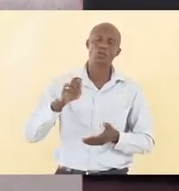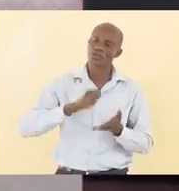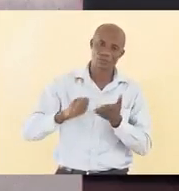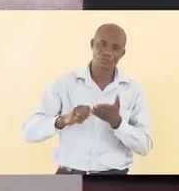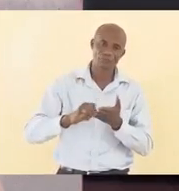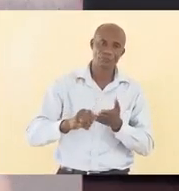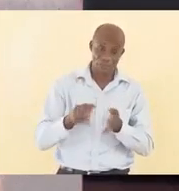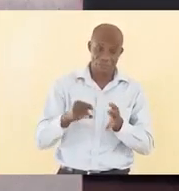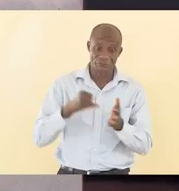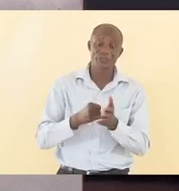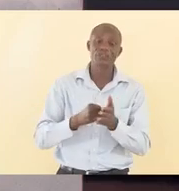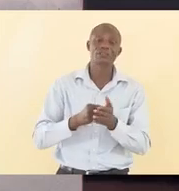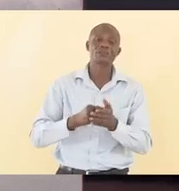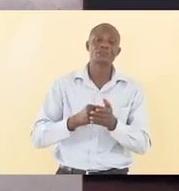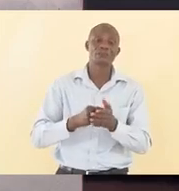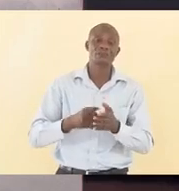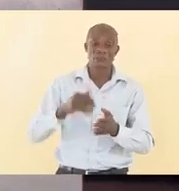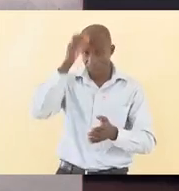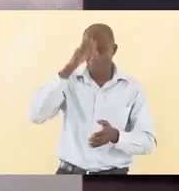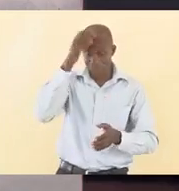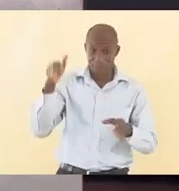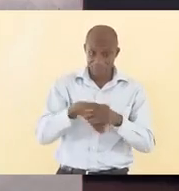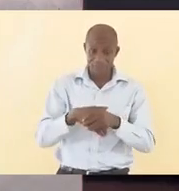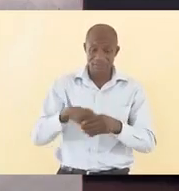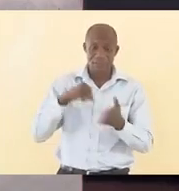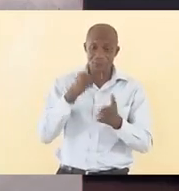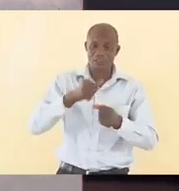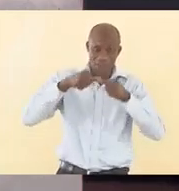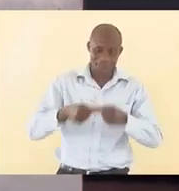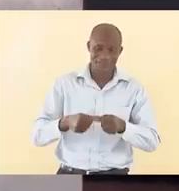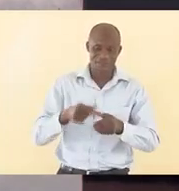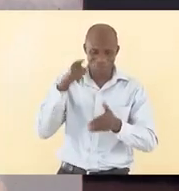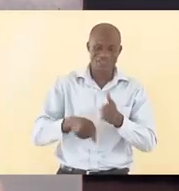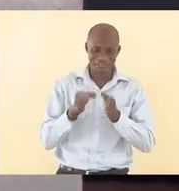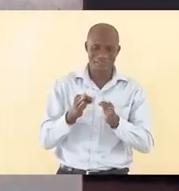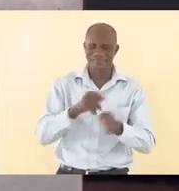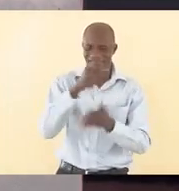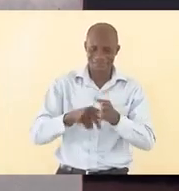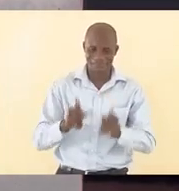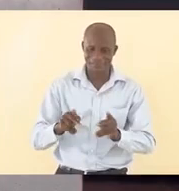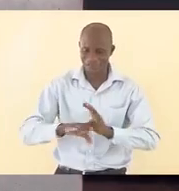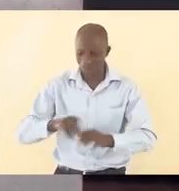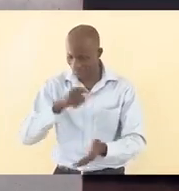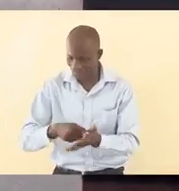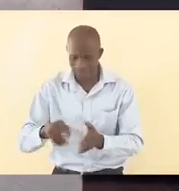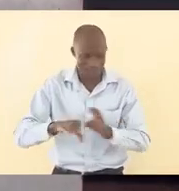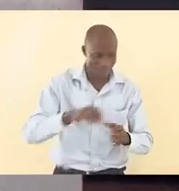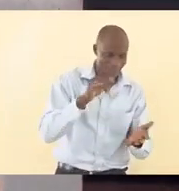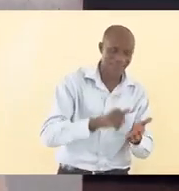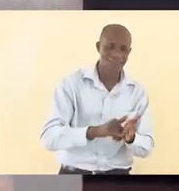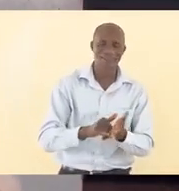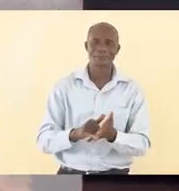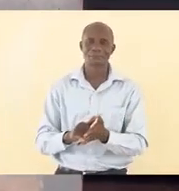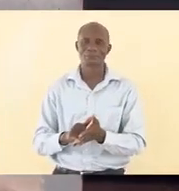If it's a well-constituted marriage, it is permanent. But what if this person does this, this person does this? Well,